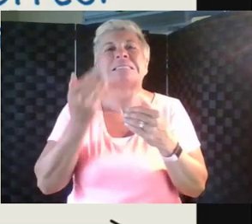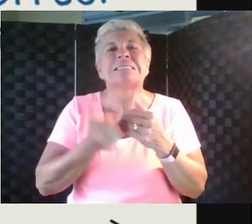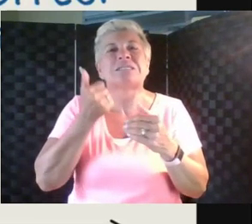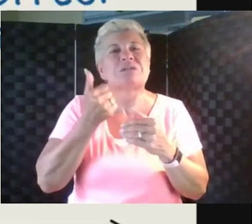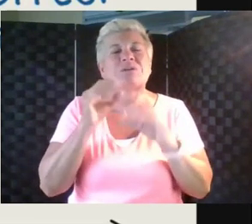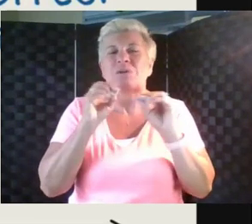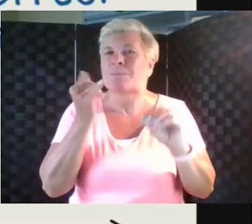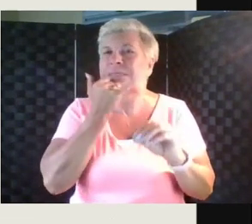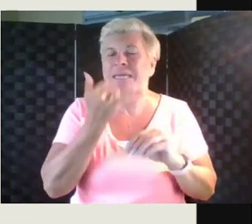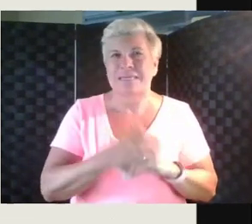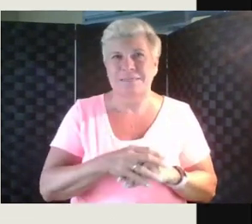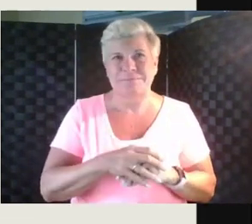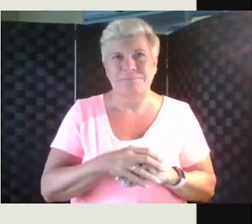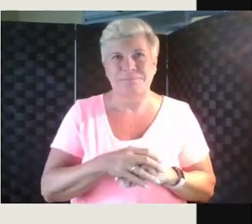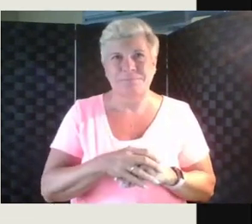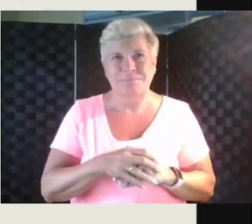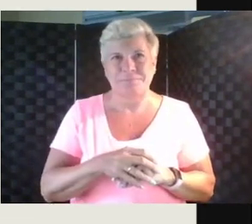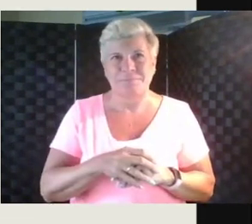mistake.